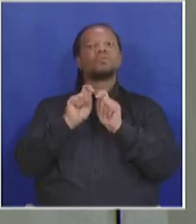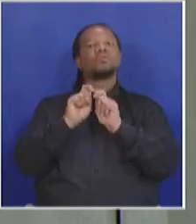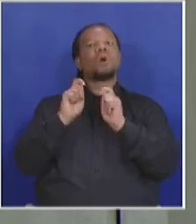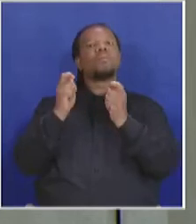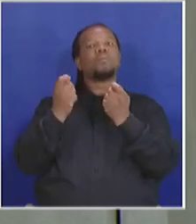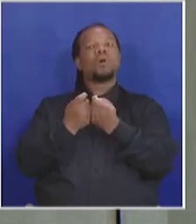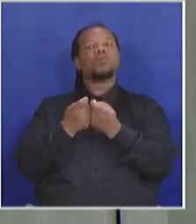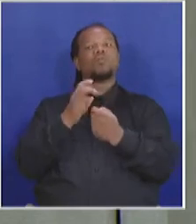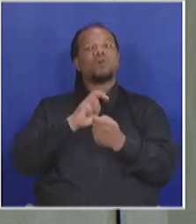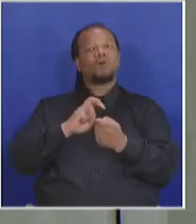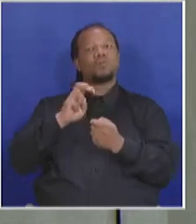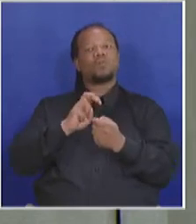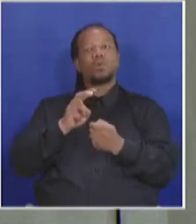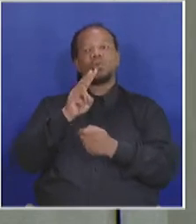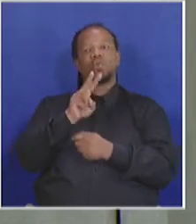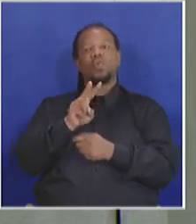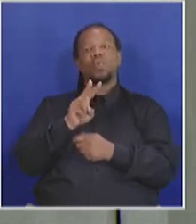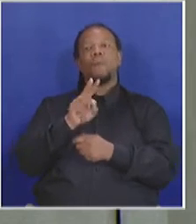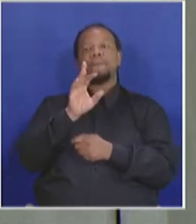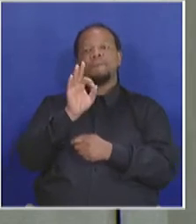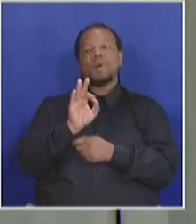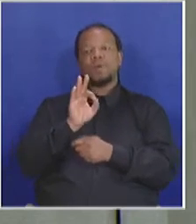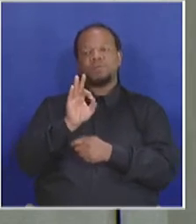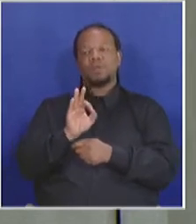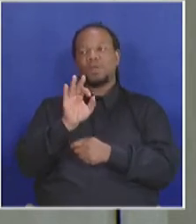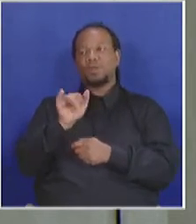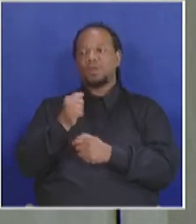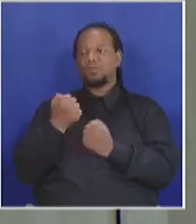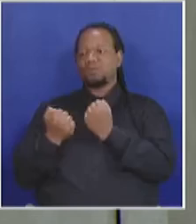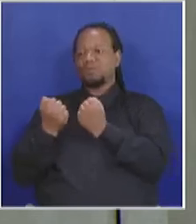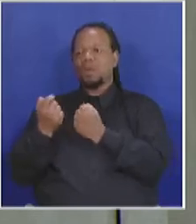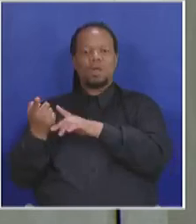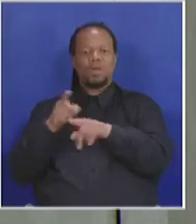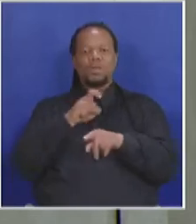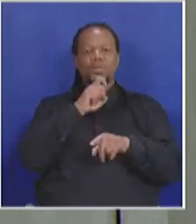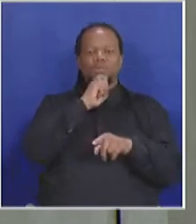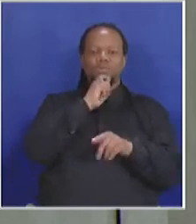2% per annum of the goods from the road back to rail in the current